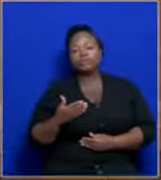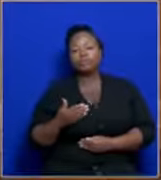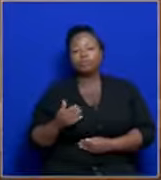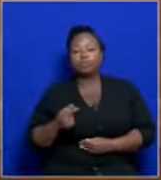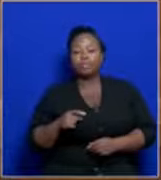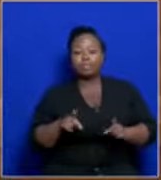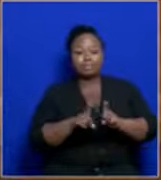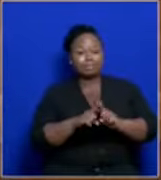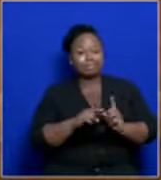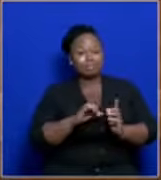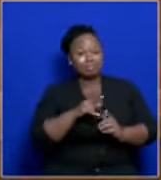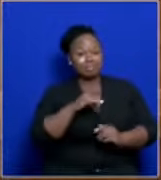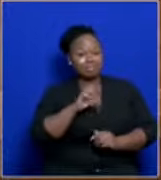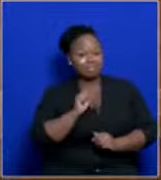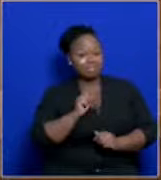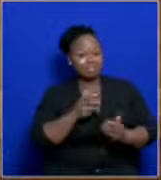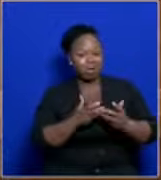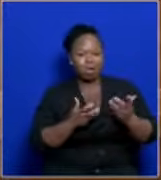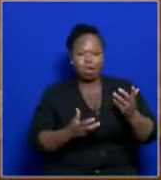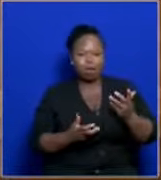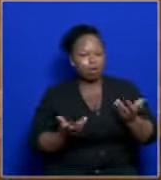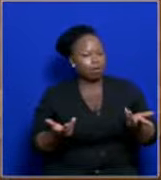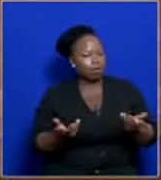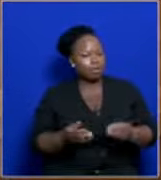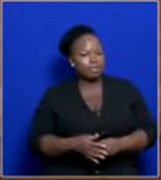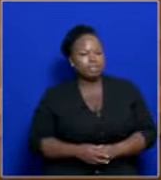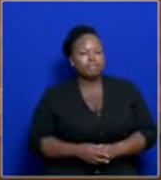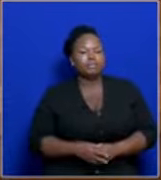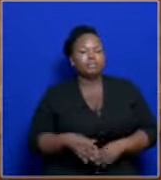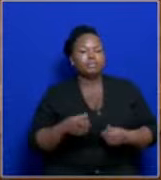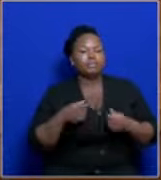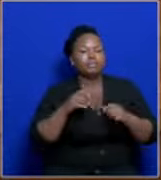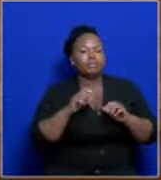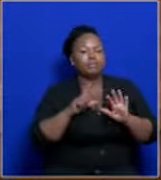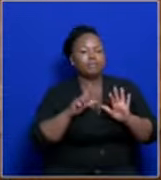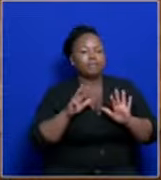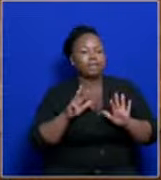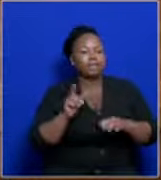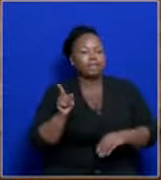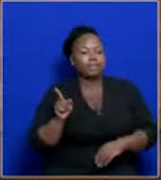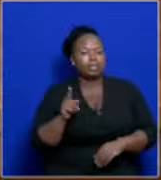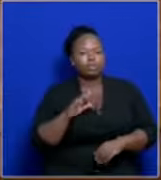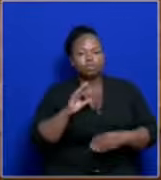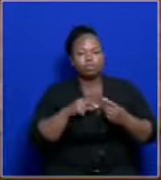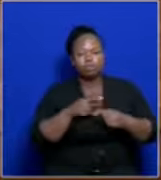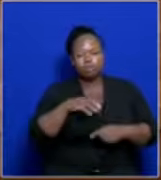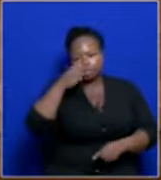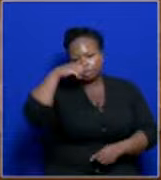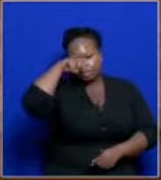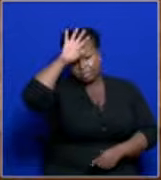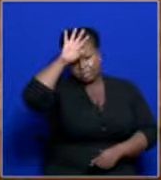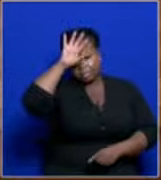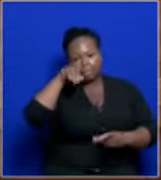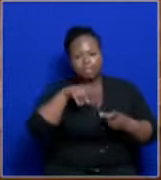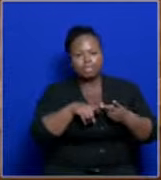it. At 79, it deals with the Springs Cobalt and Brakpan copper matters.